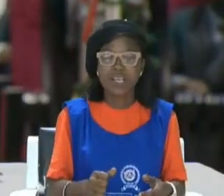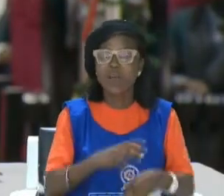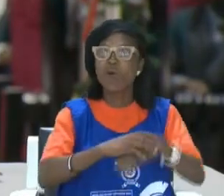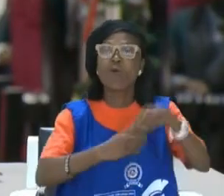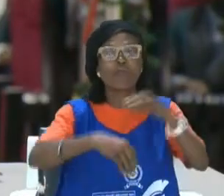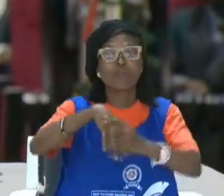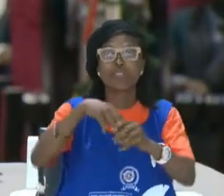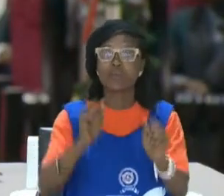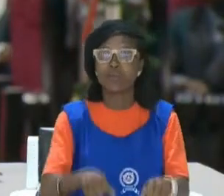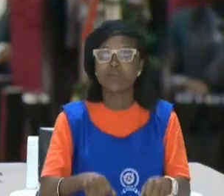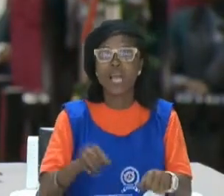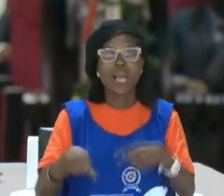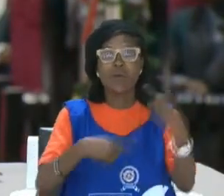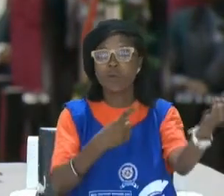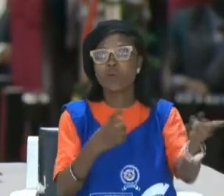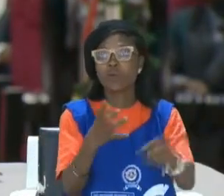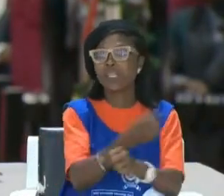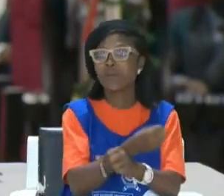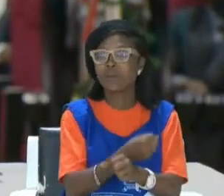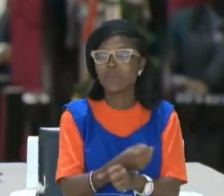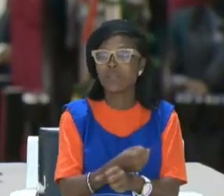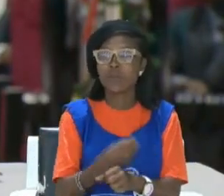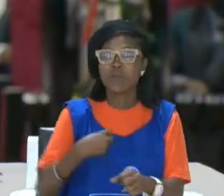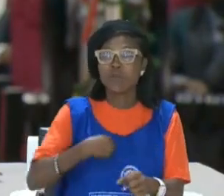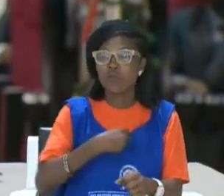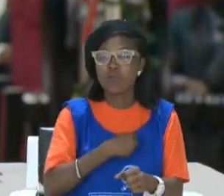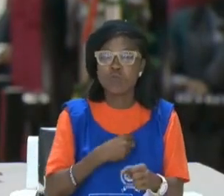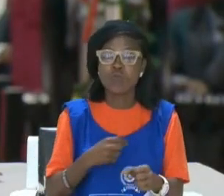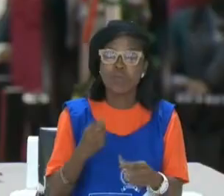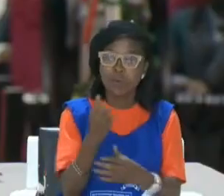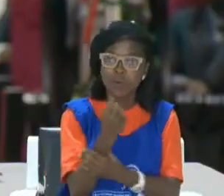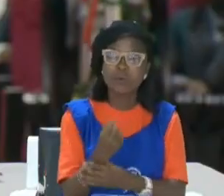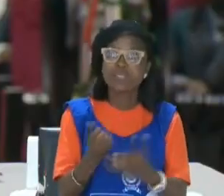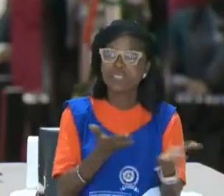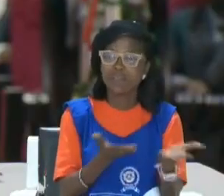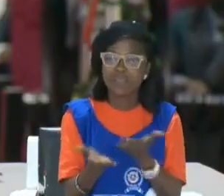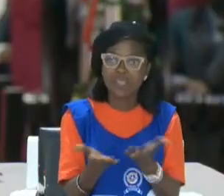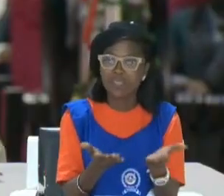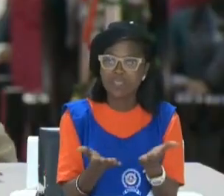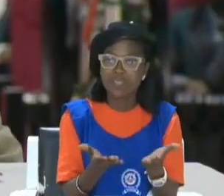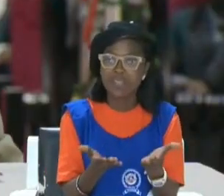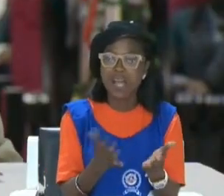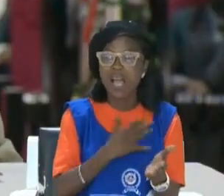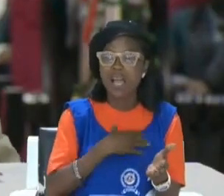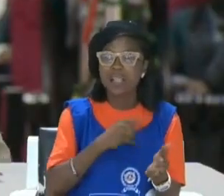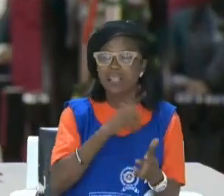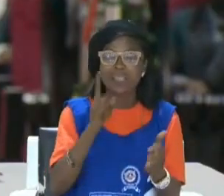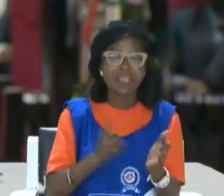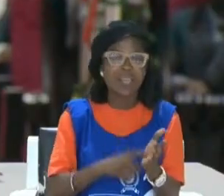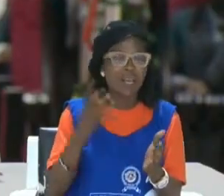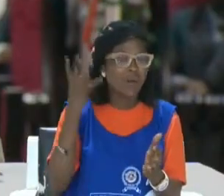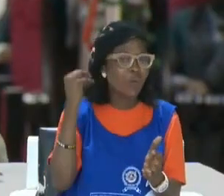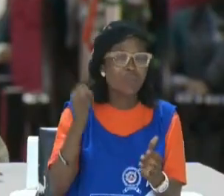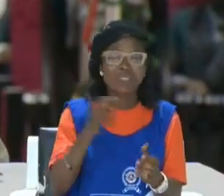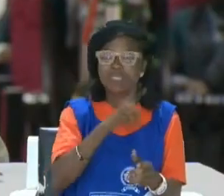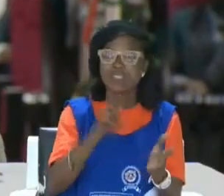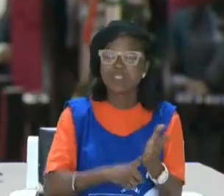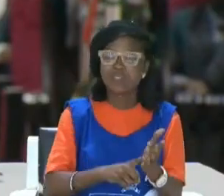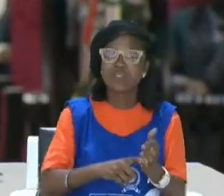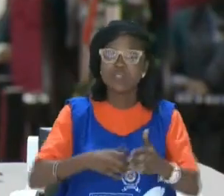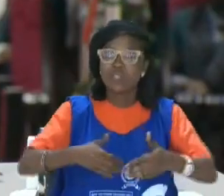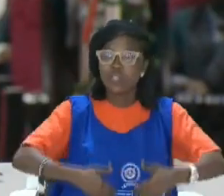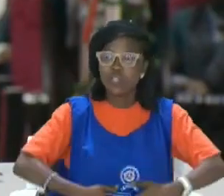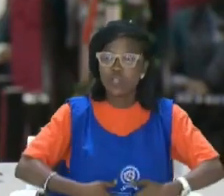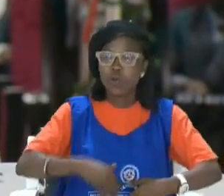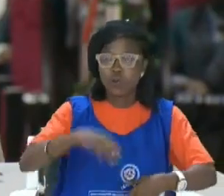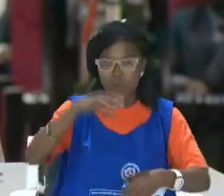Then we went there, we had a service, and there was this young man on the